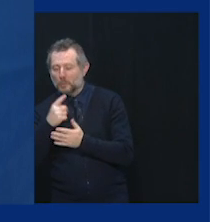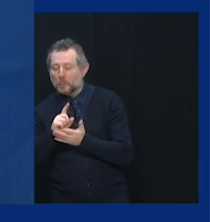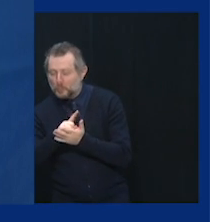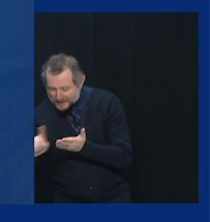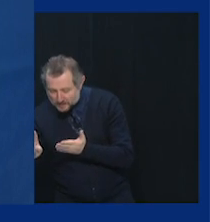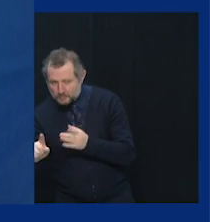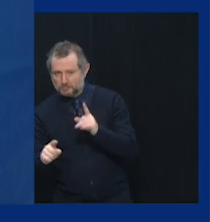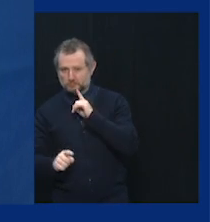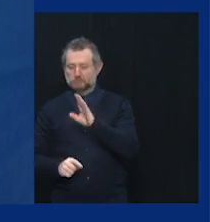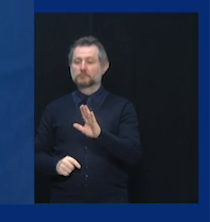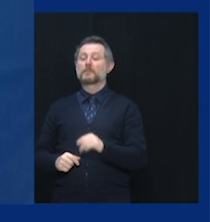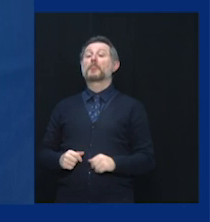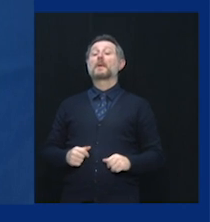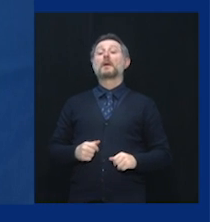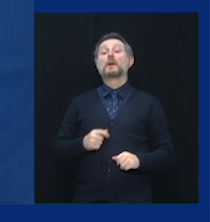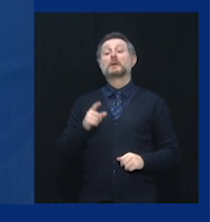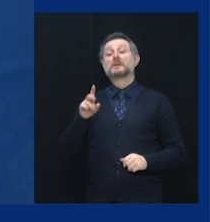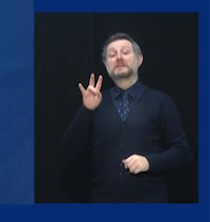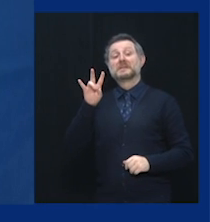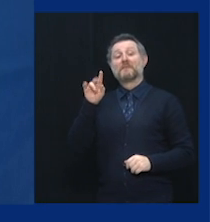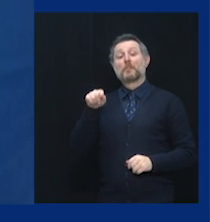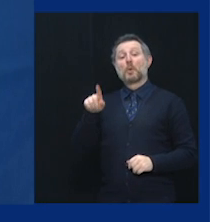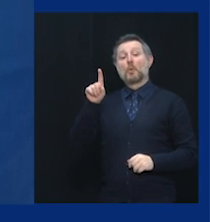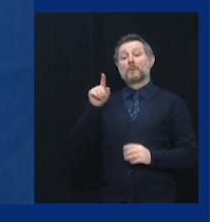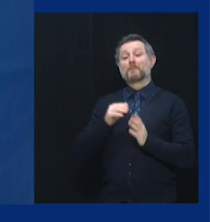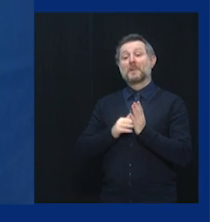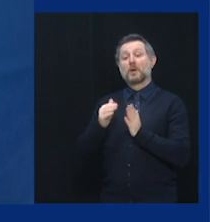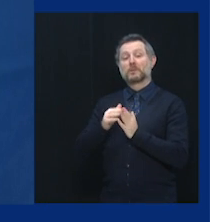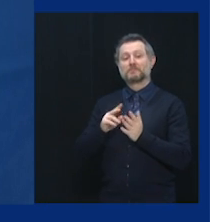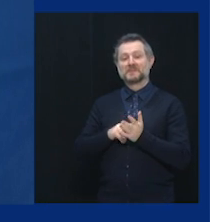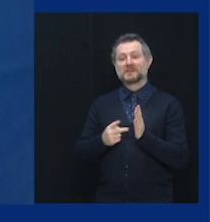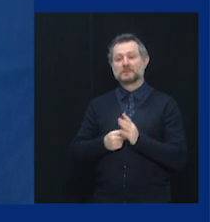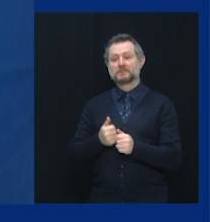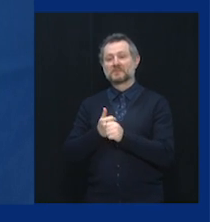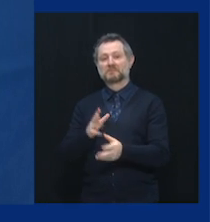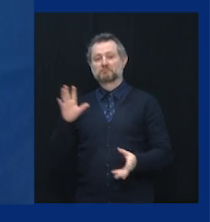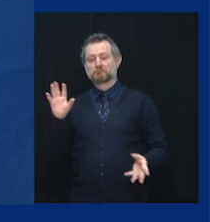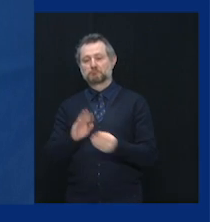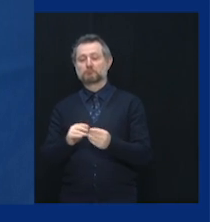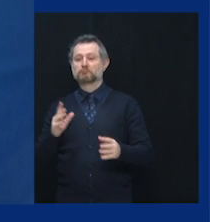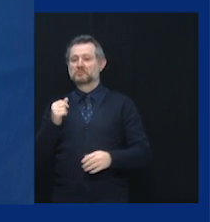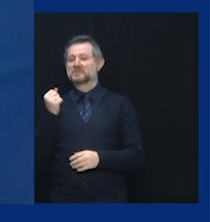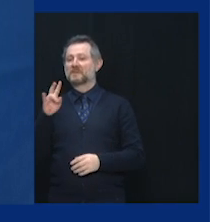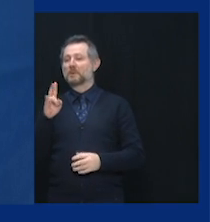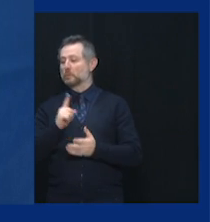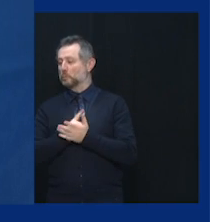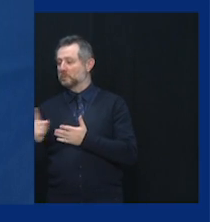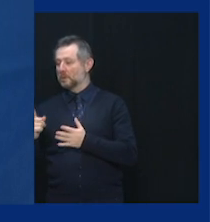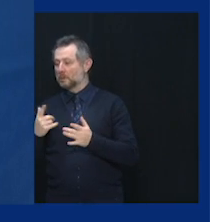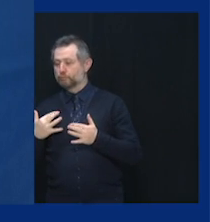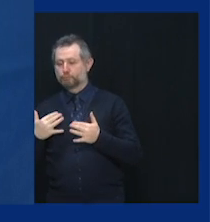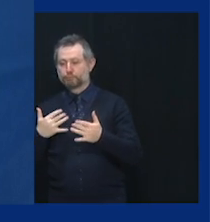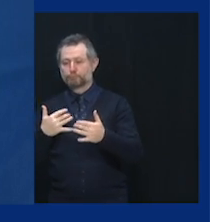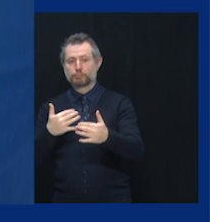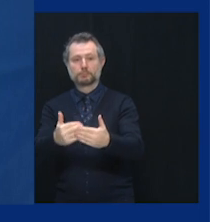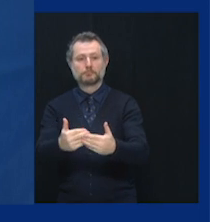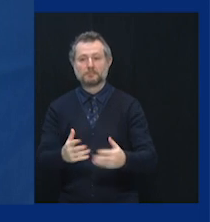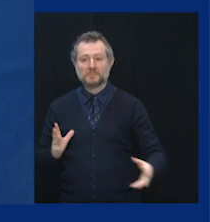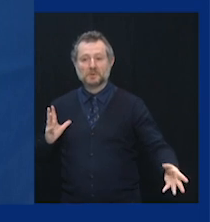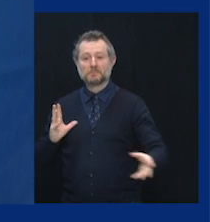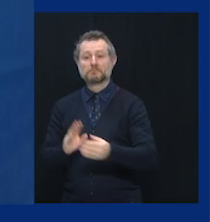7.1 million. That still takes you 17 weeks. So, all this to